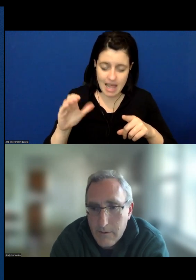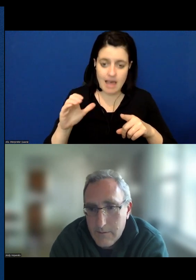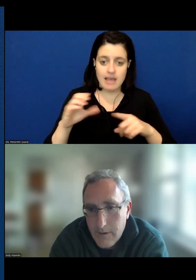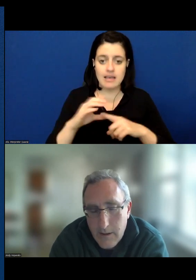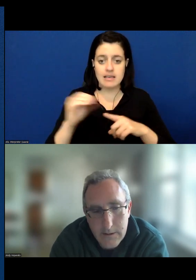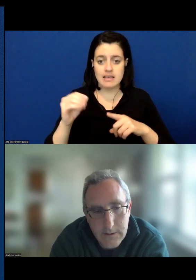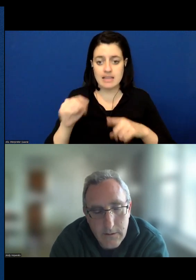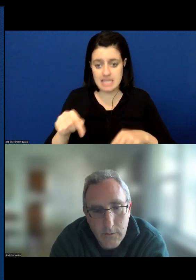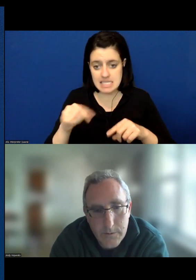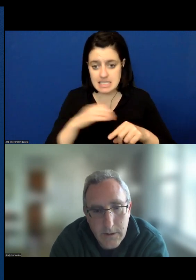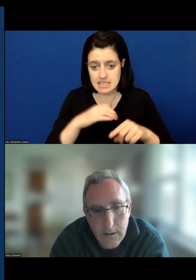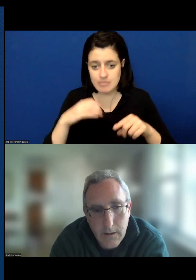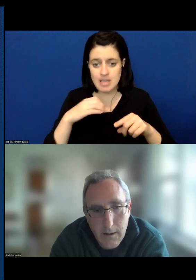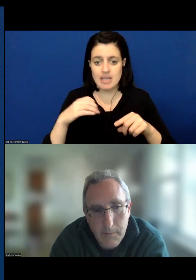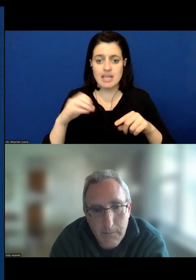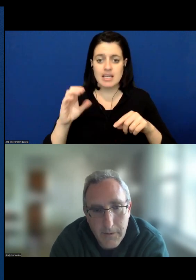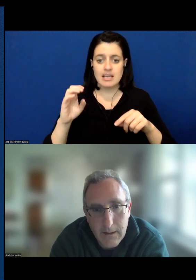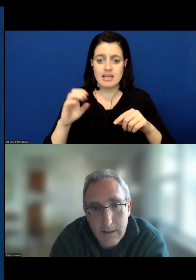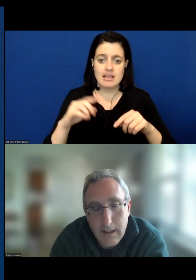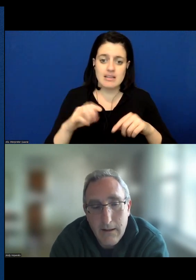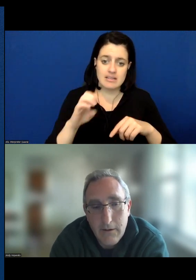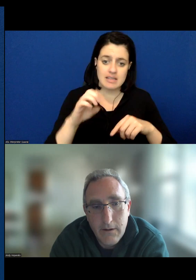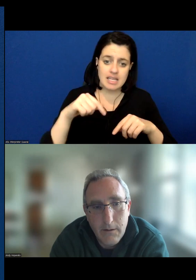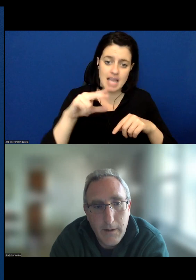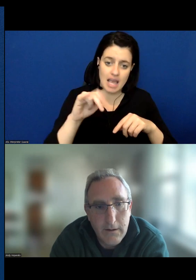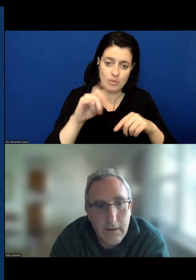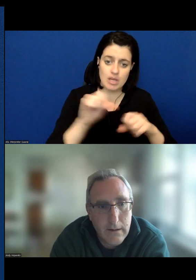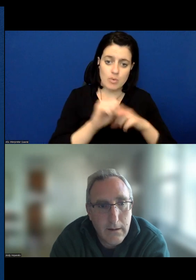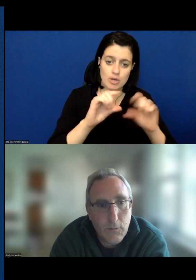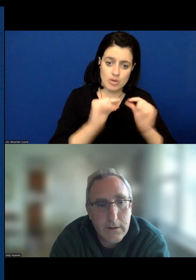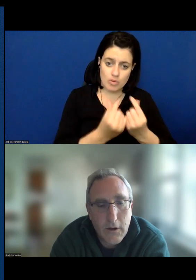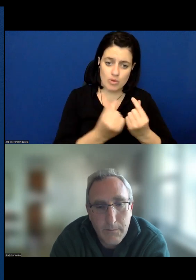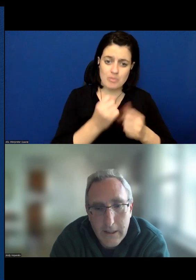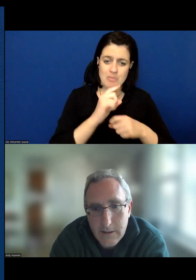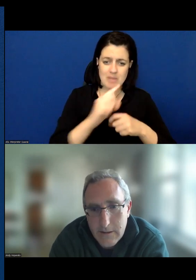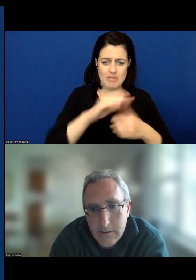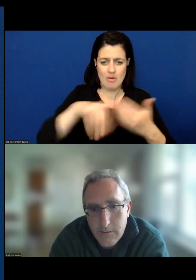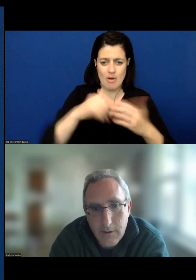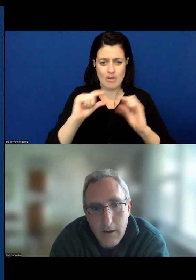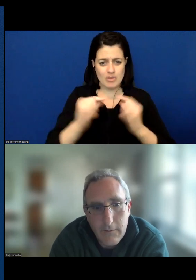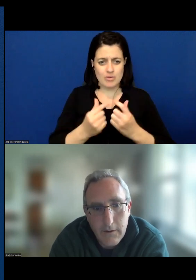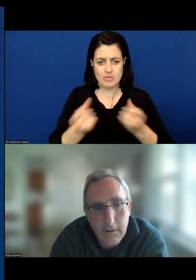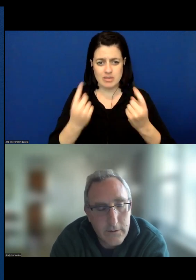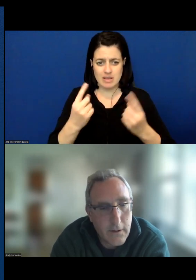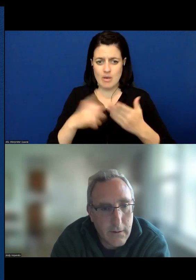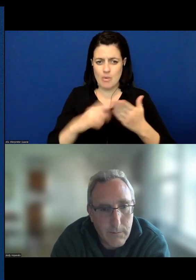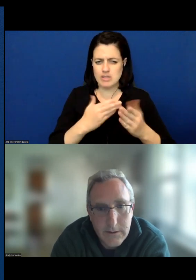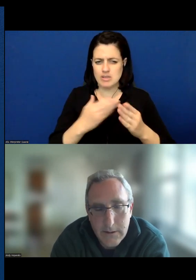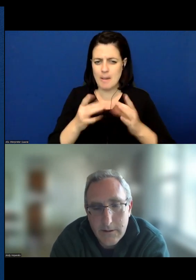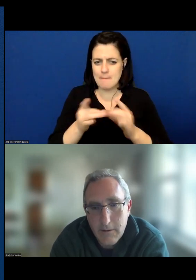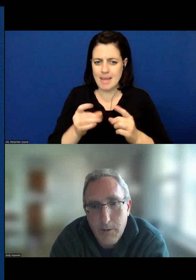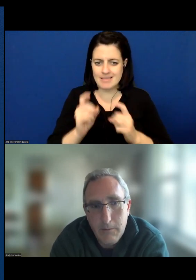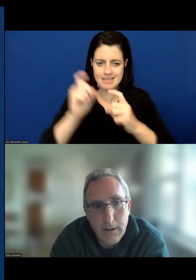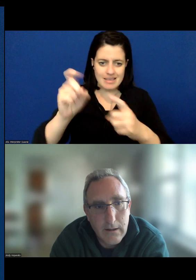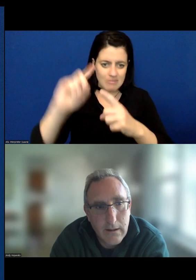these various groups to think together about what's our message to the governor, what's our message